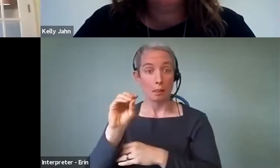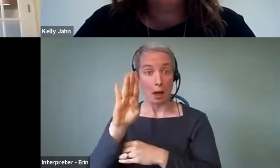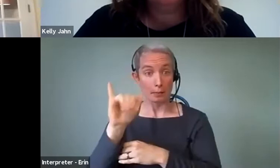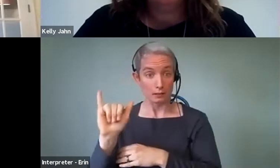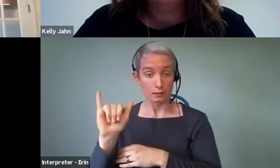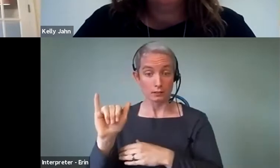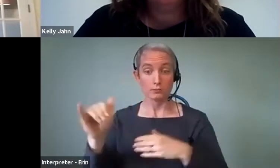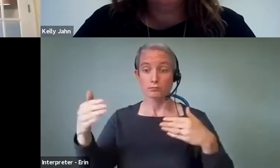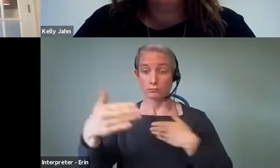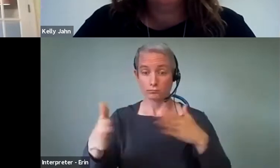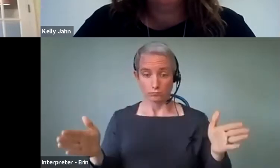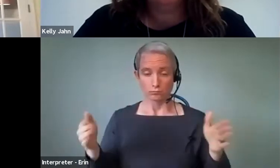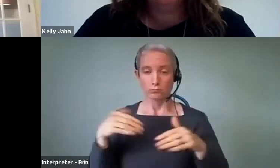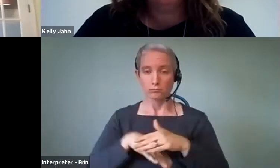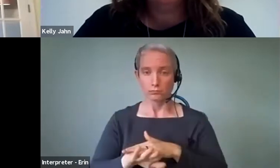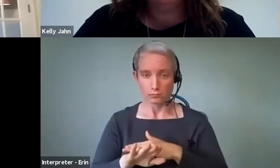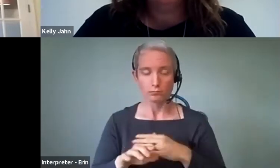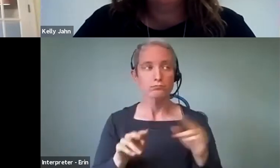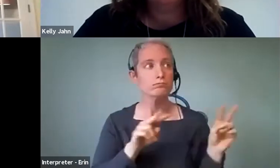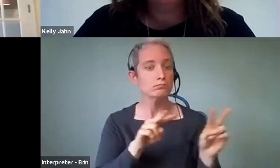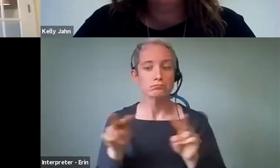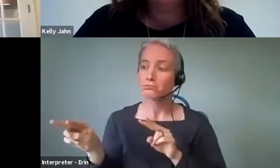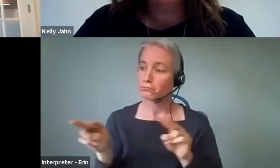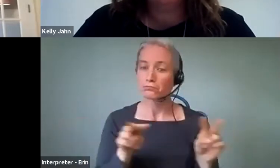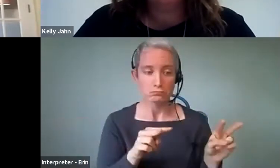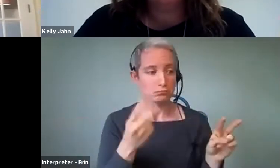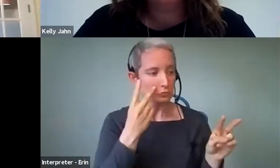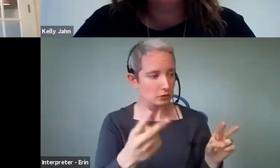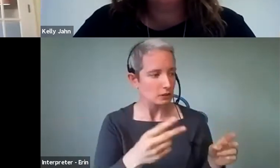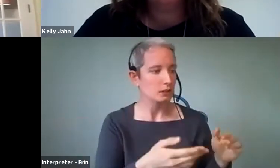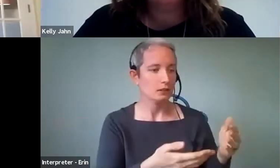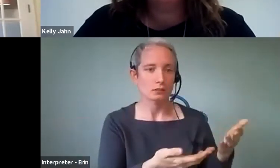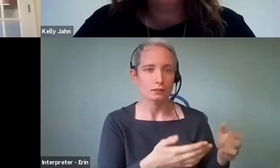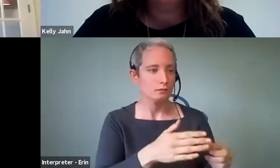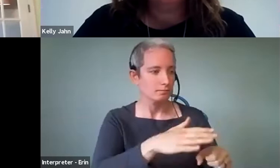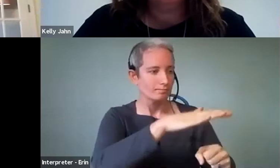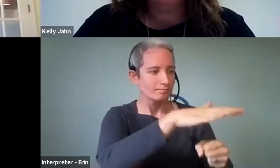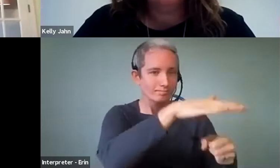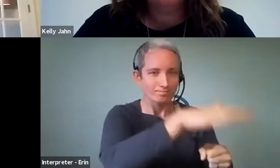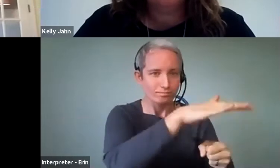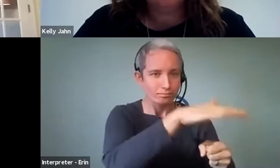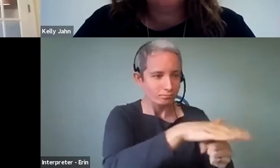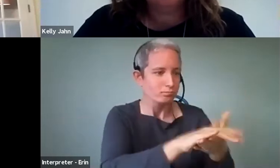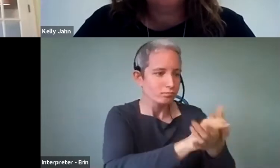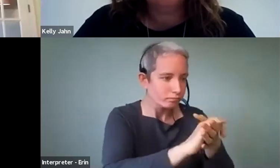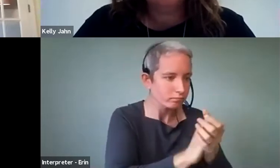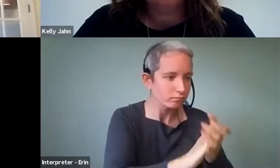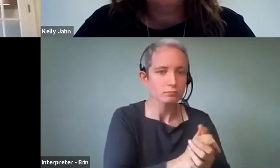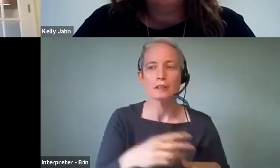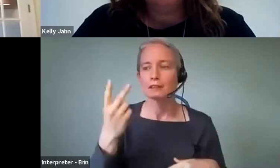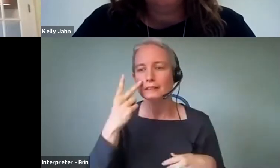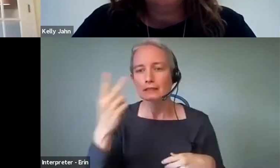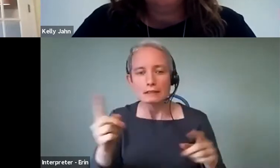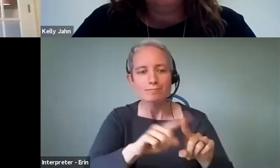be, if you're not feeling that we've taken the proper precautions, that will be a problem. Conversely, if you walk in, our